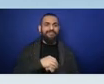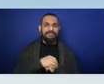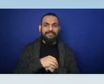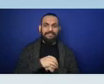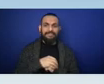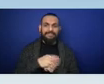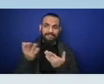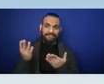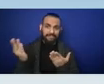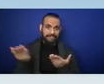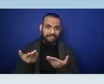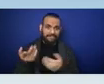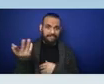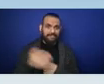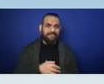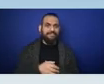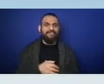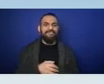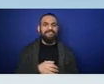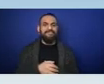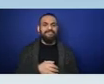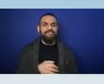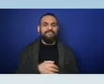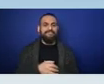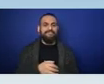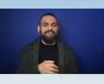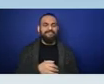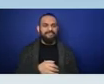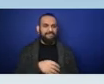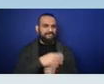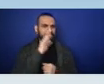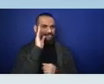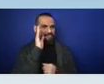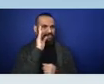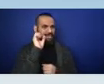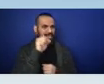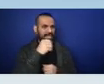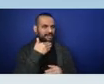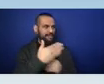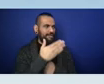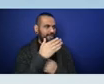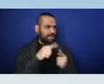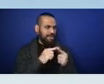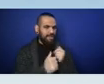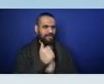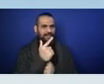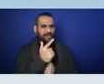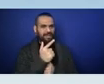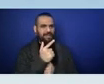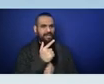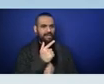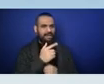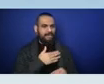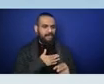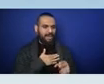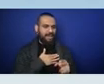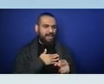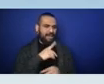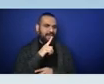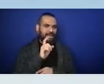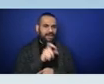from our participants. Fantastic. Thank you very much, Congresswoman. And our first caller is Maria from El